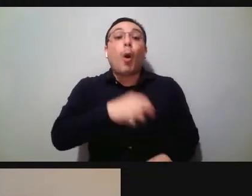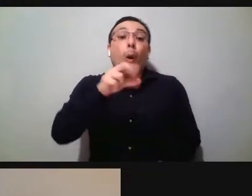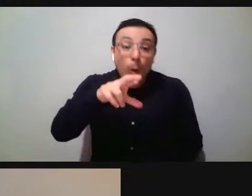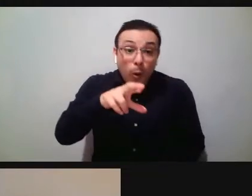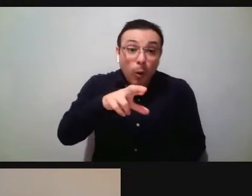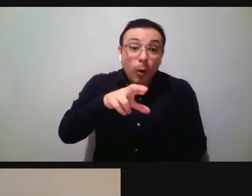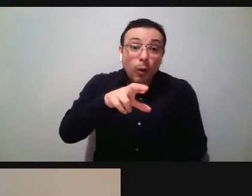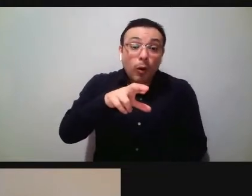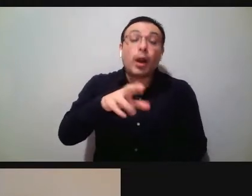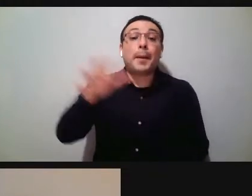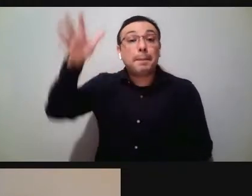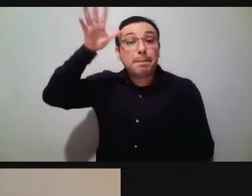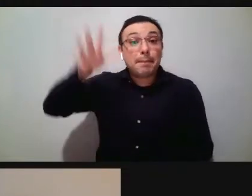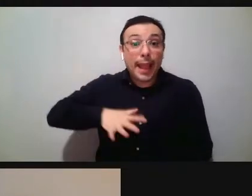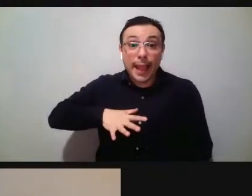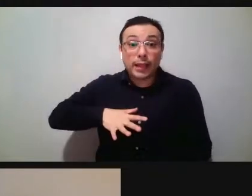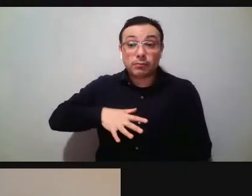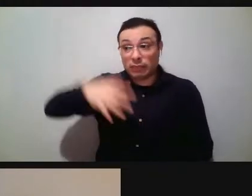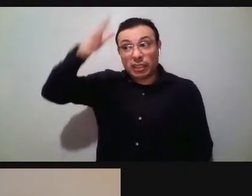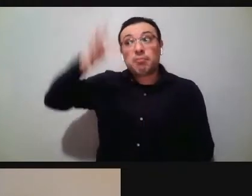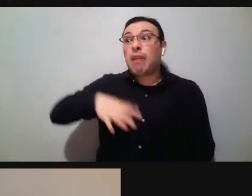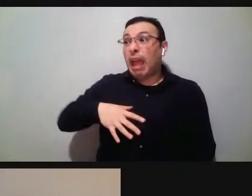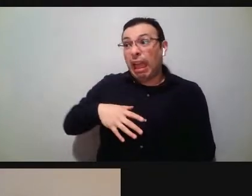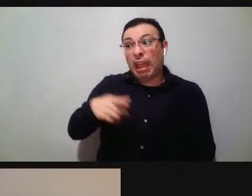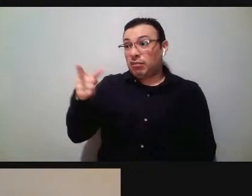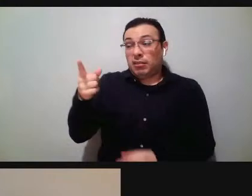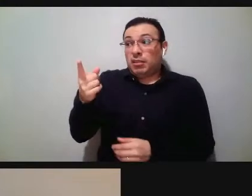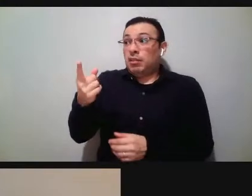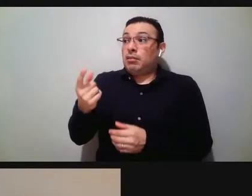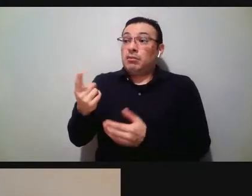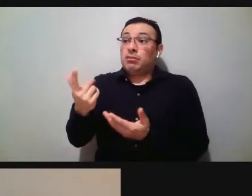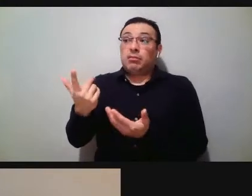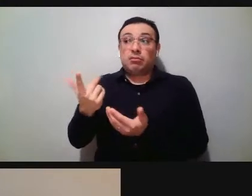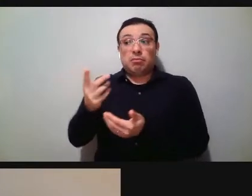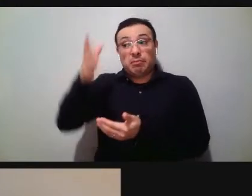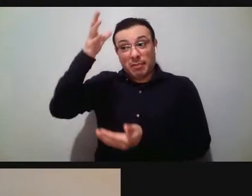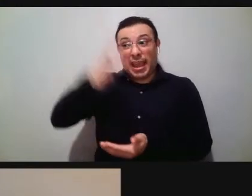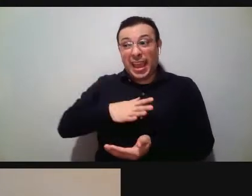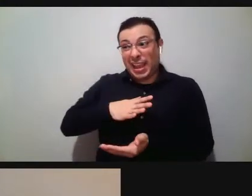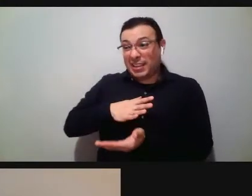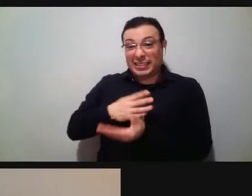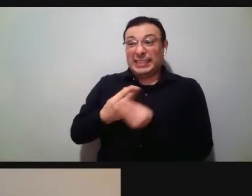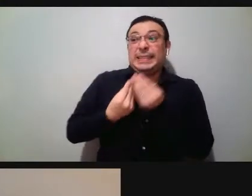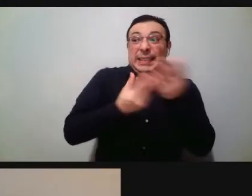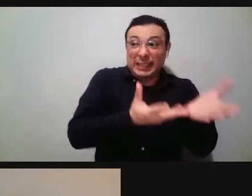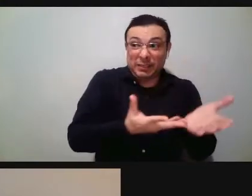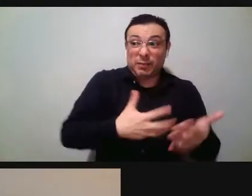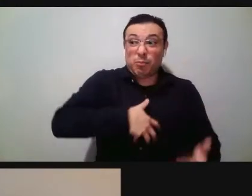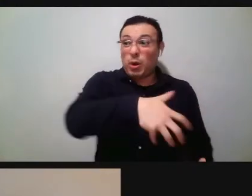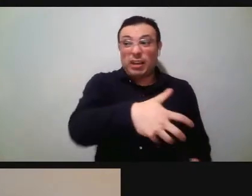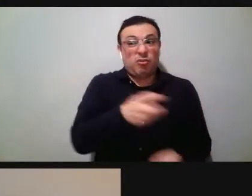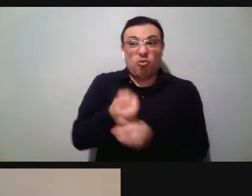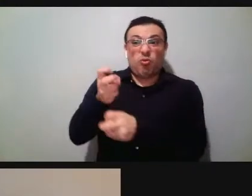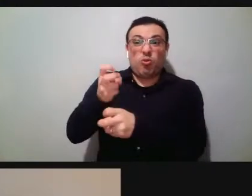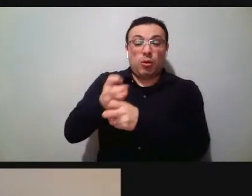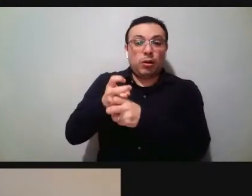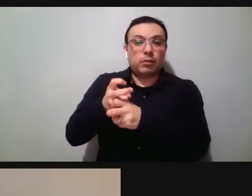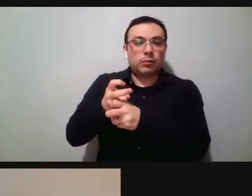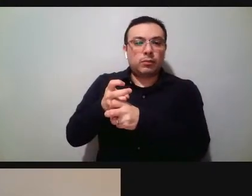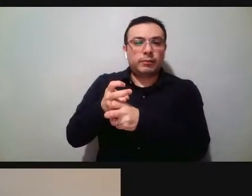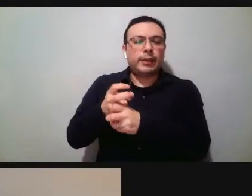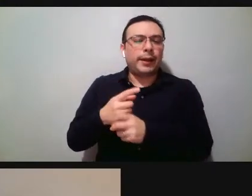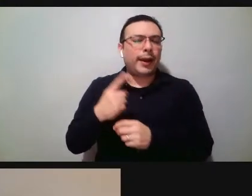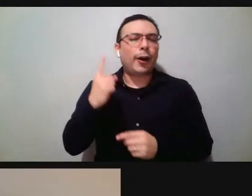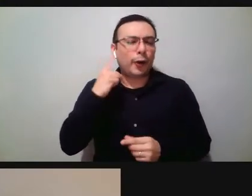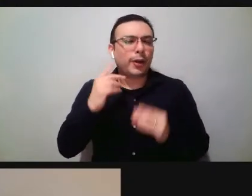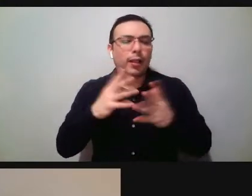fertility. There is no data whatsoever to show that. The other thing we've seen a lot on social media